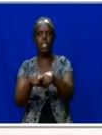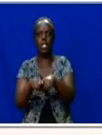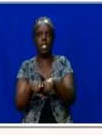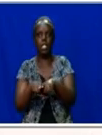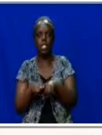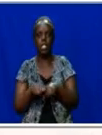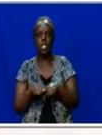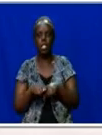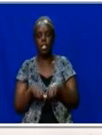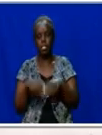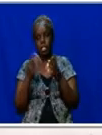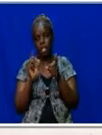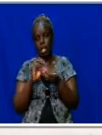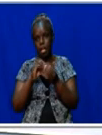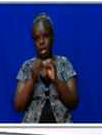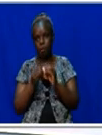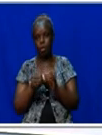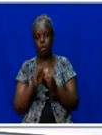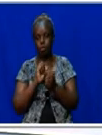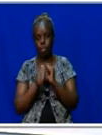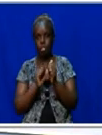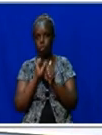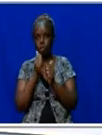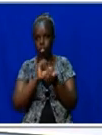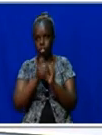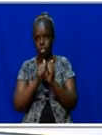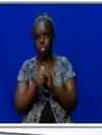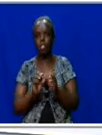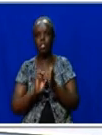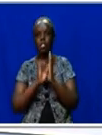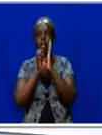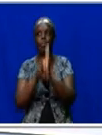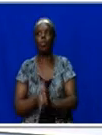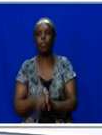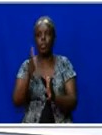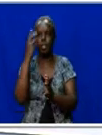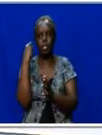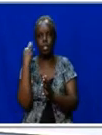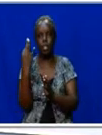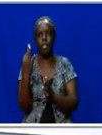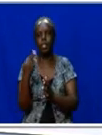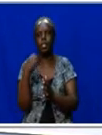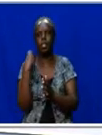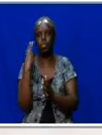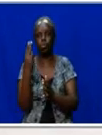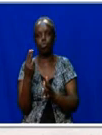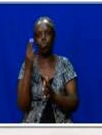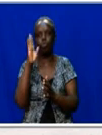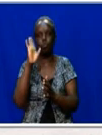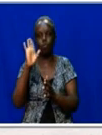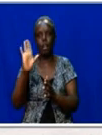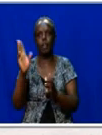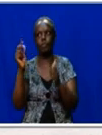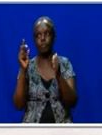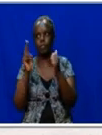A constant is simply a number that does not change. For example, if I give you a number like 3, 2, 5, 7, those